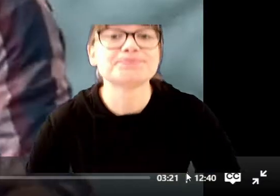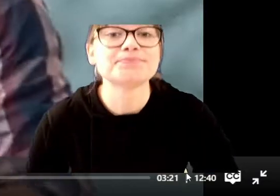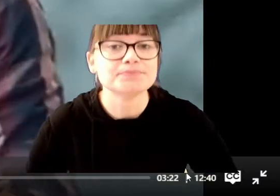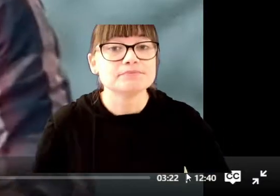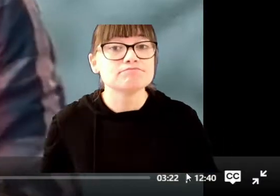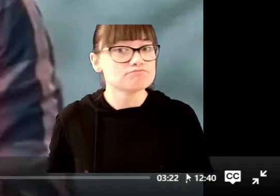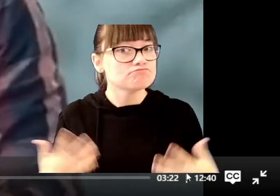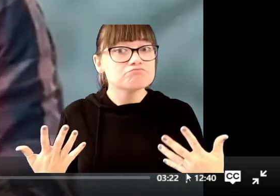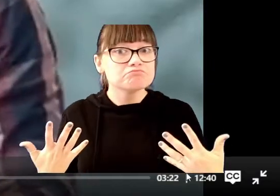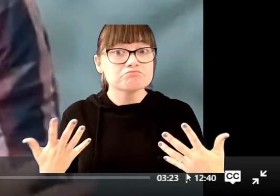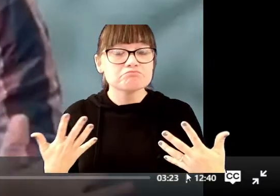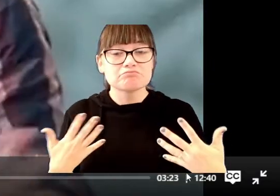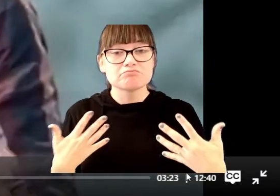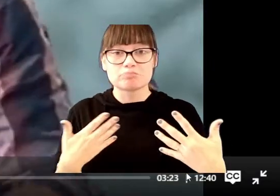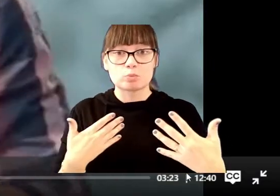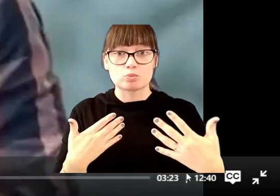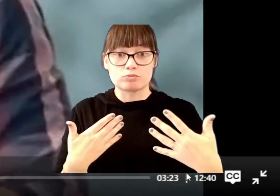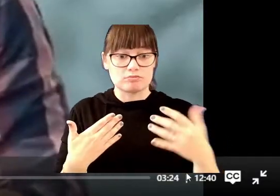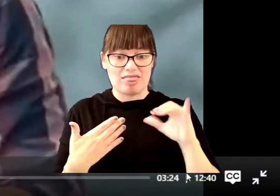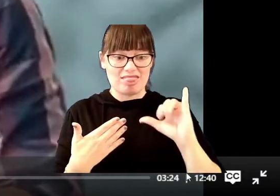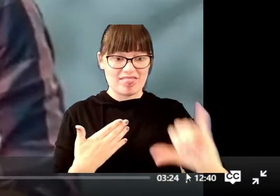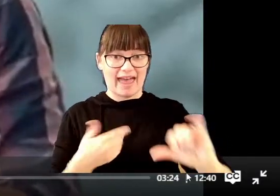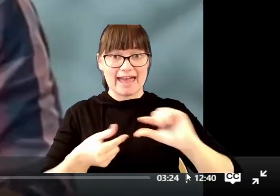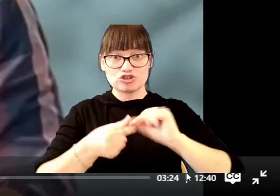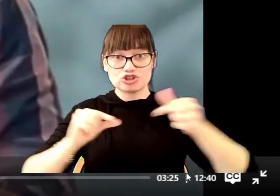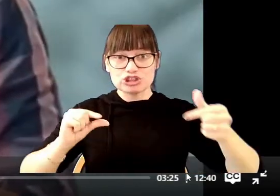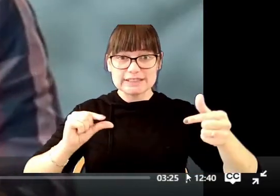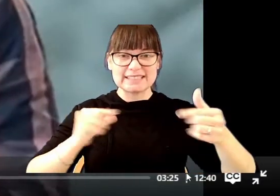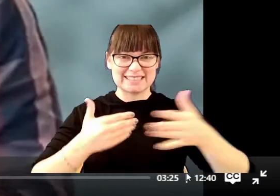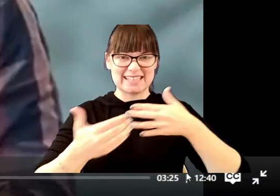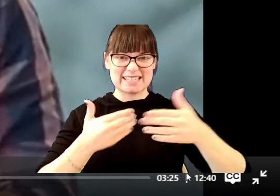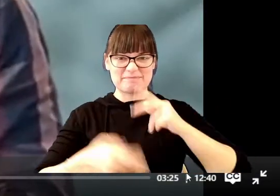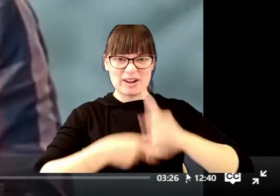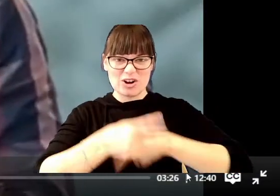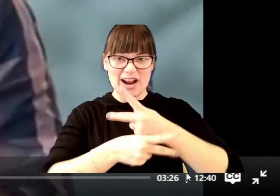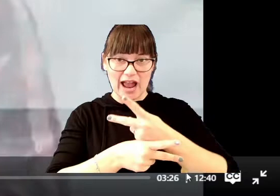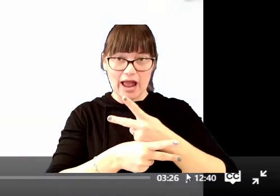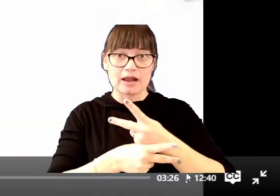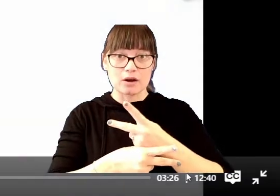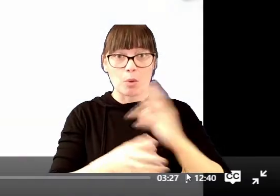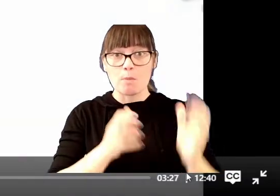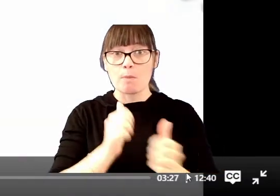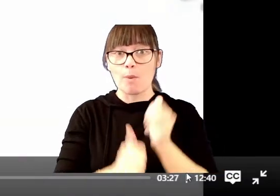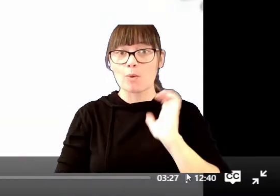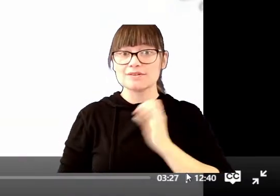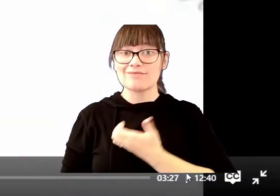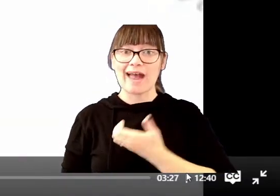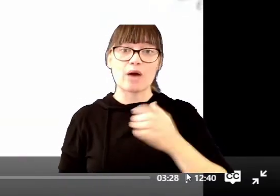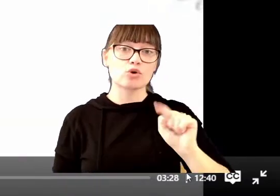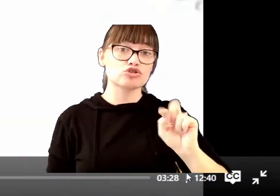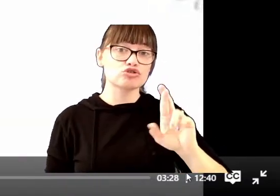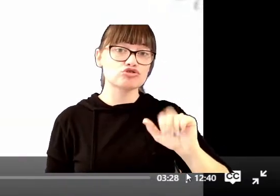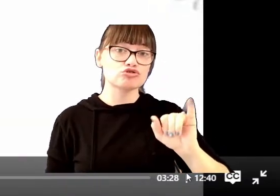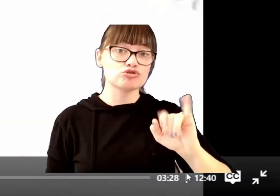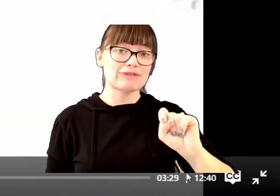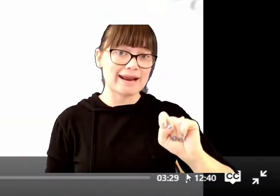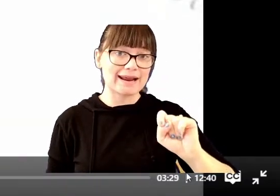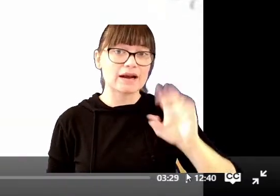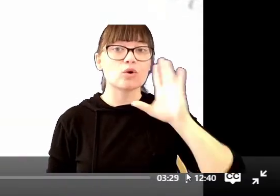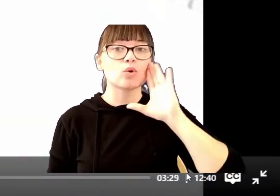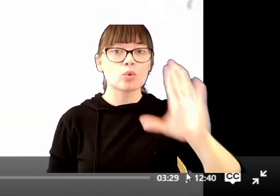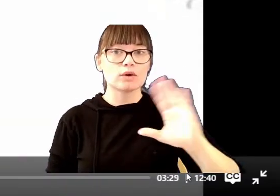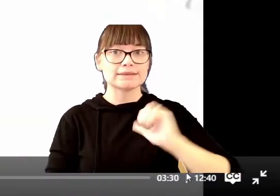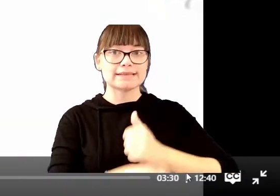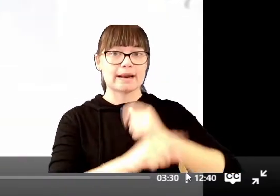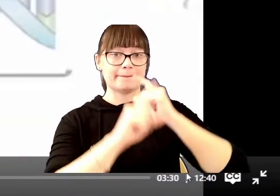But no matter what the case, no matter what the gene, for the traits that we have, most of them are going to be comprised of a